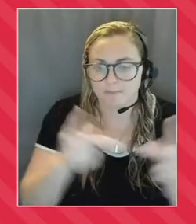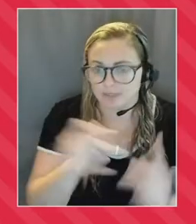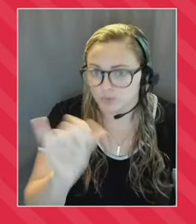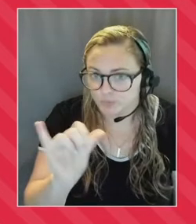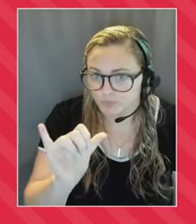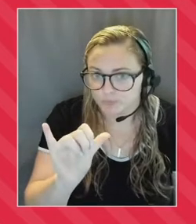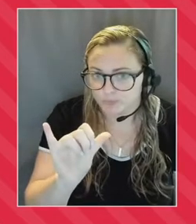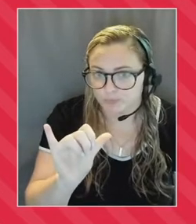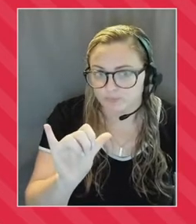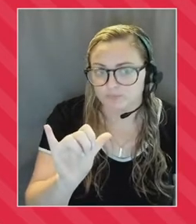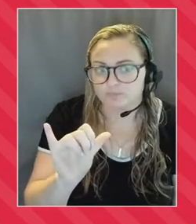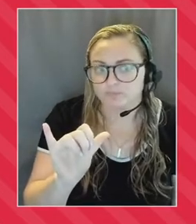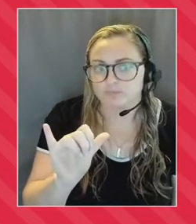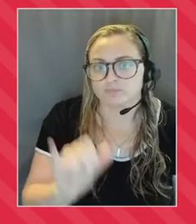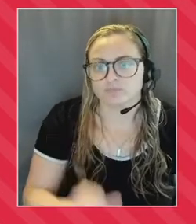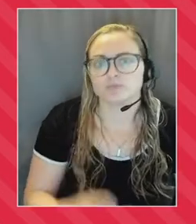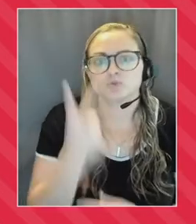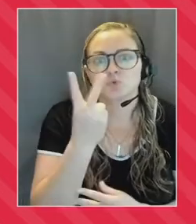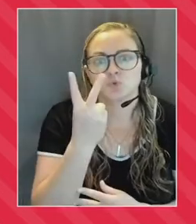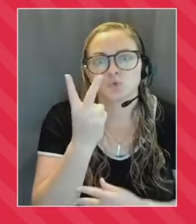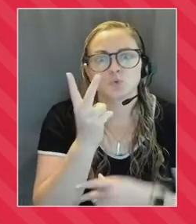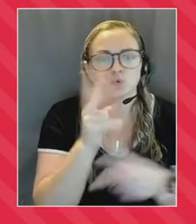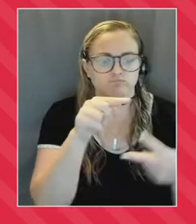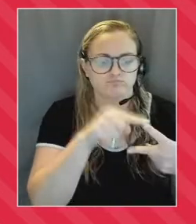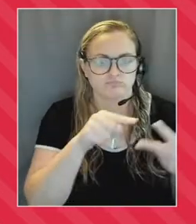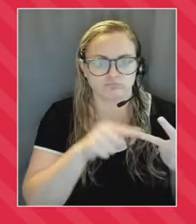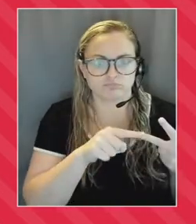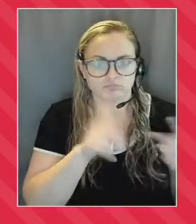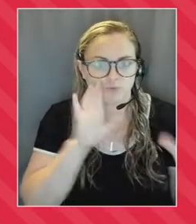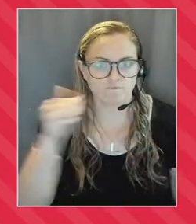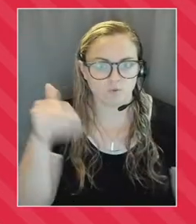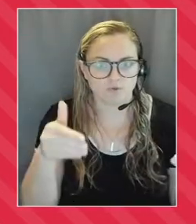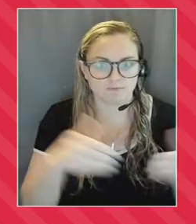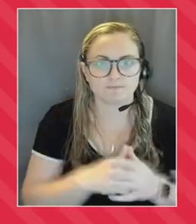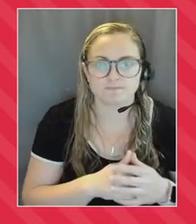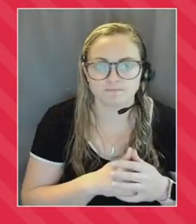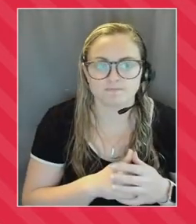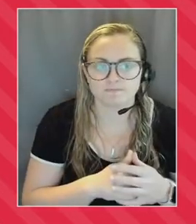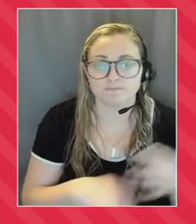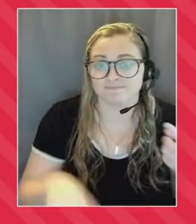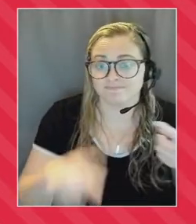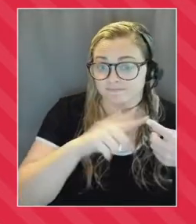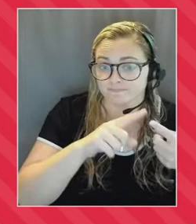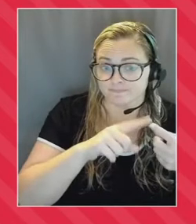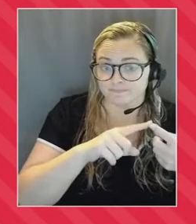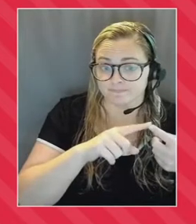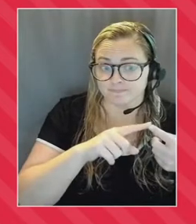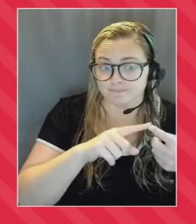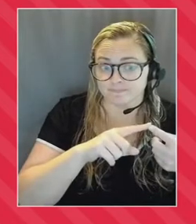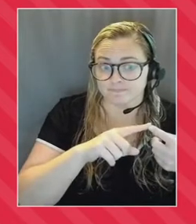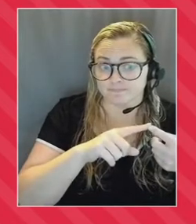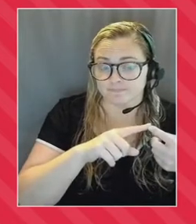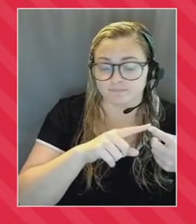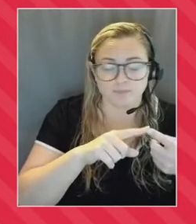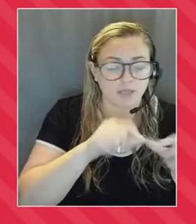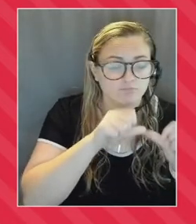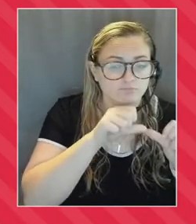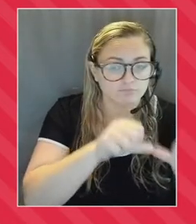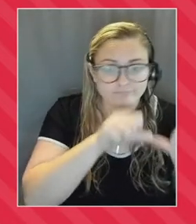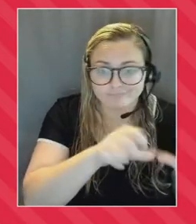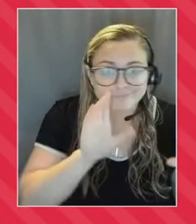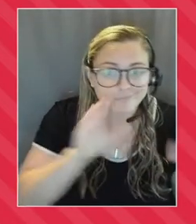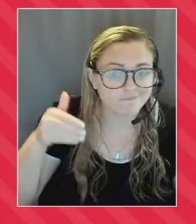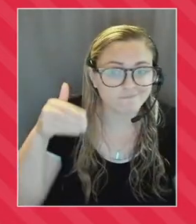see two critical areas to focus on. First, a relentless focus